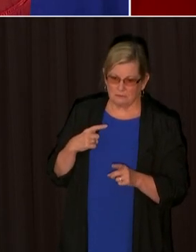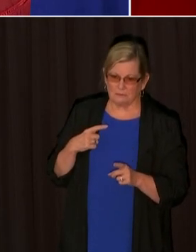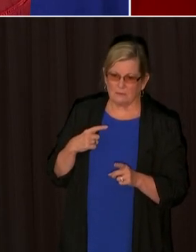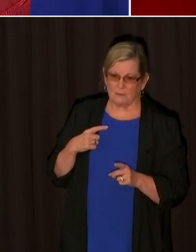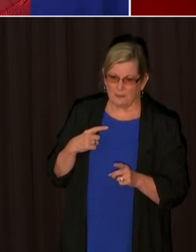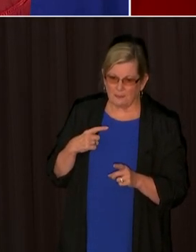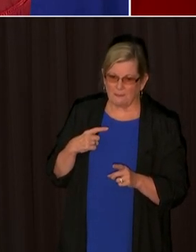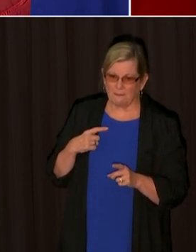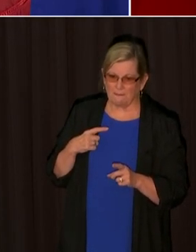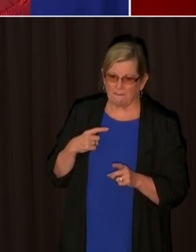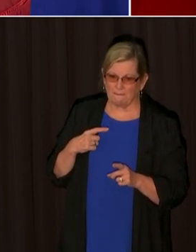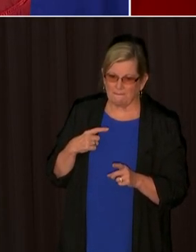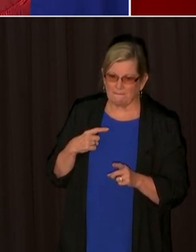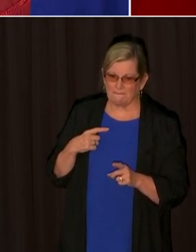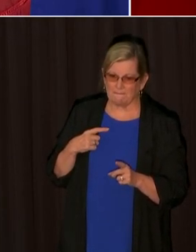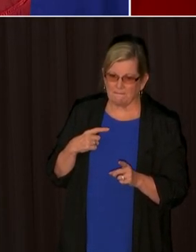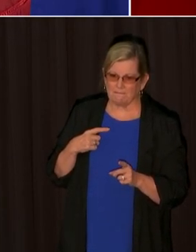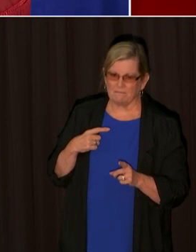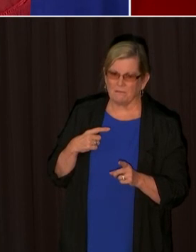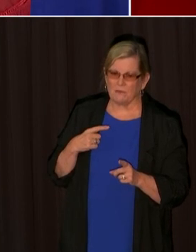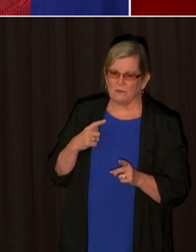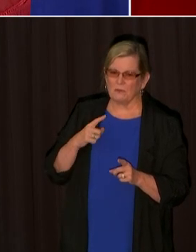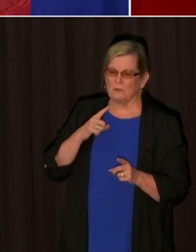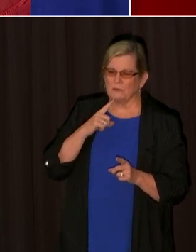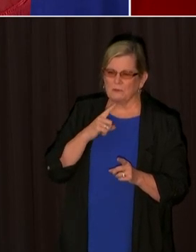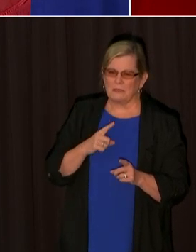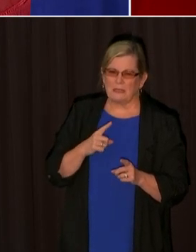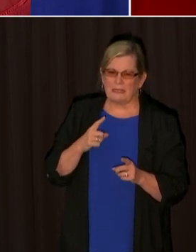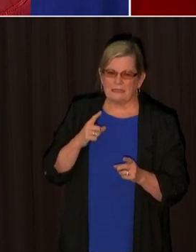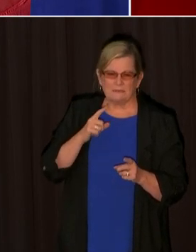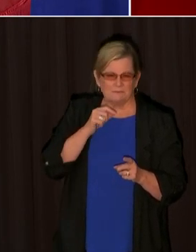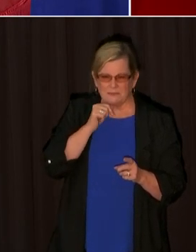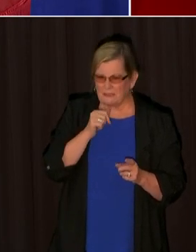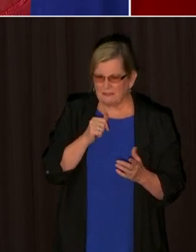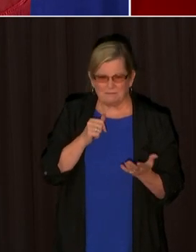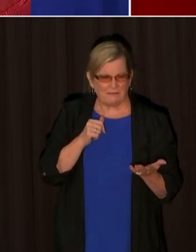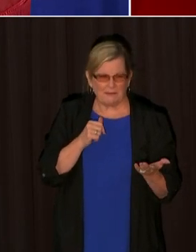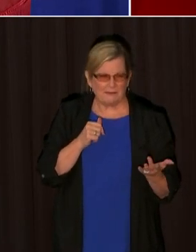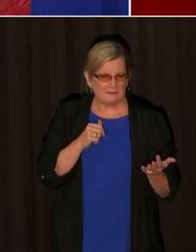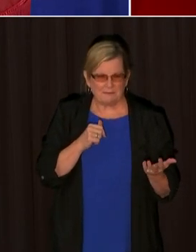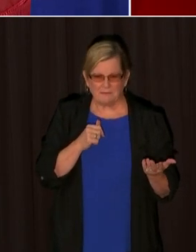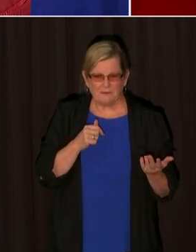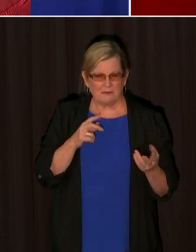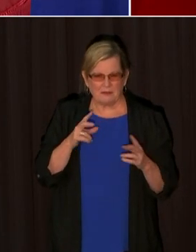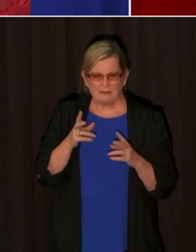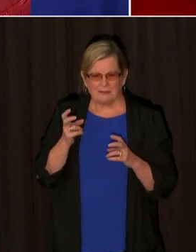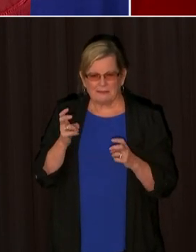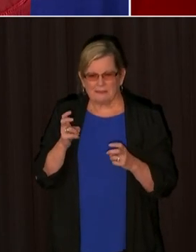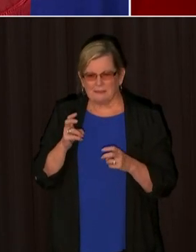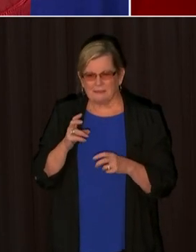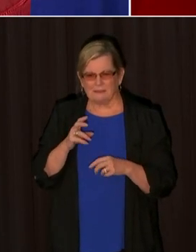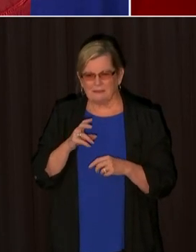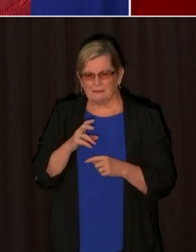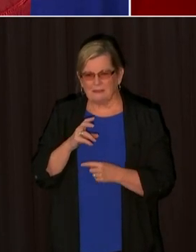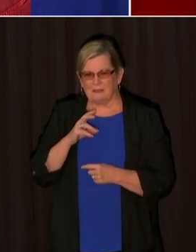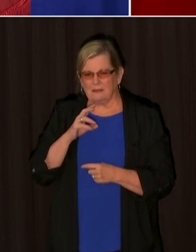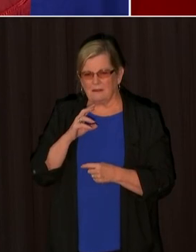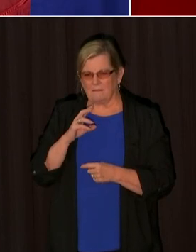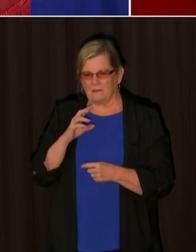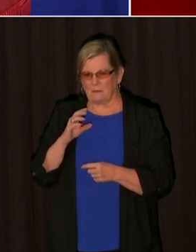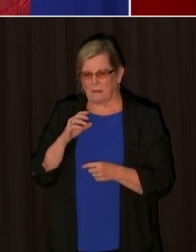back on had really nothing to do with their stated emergency to